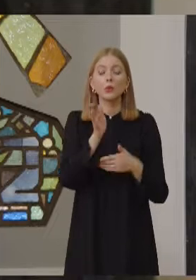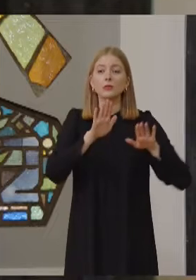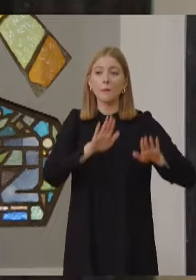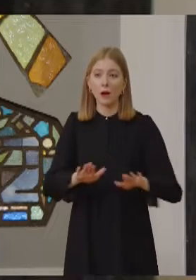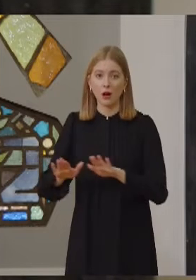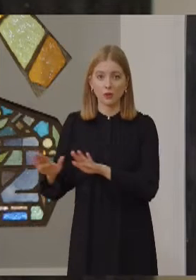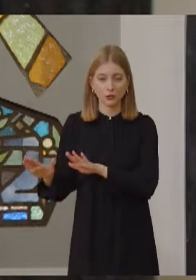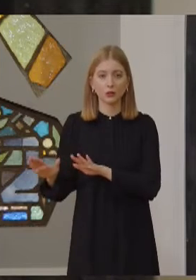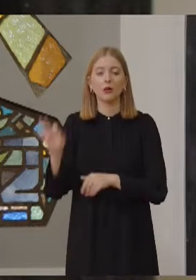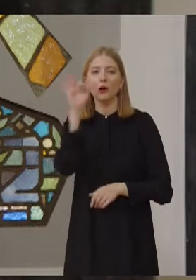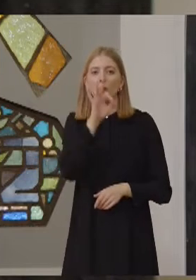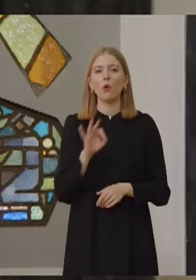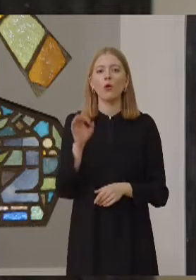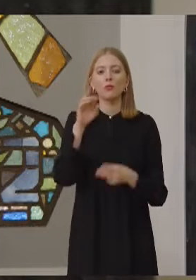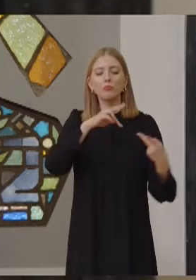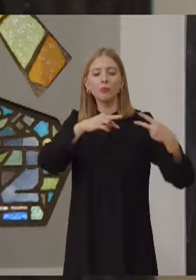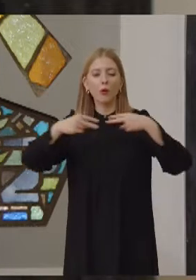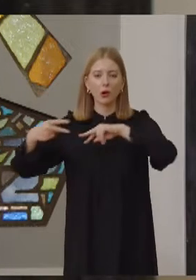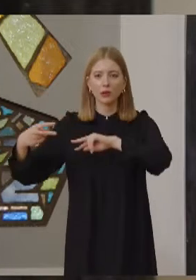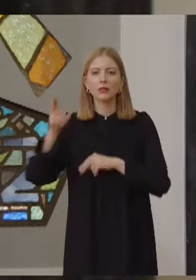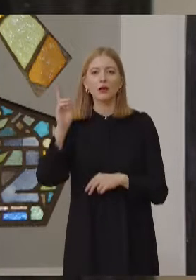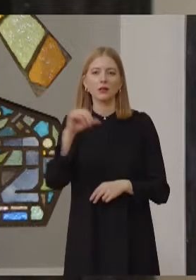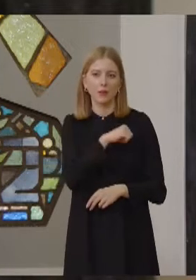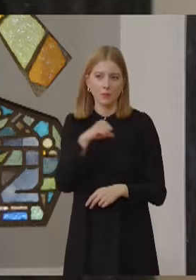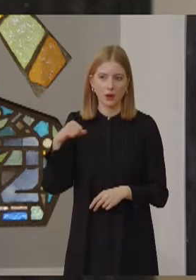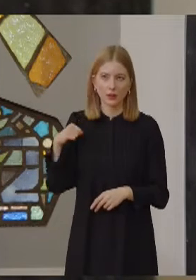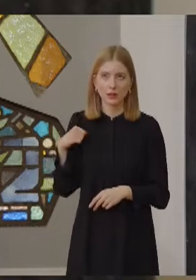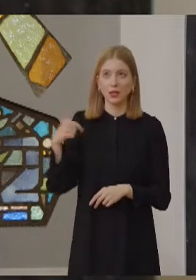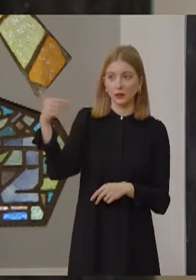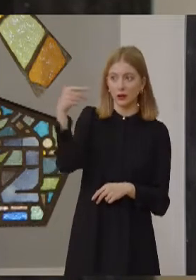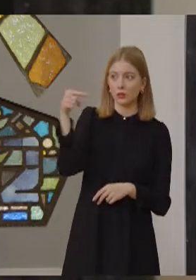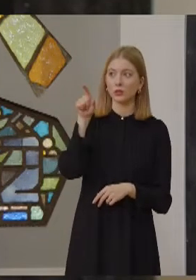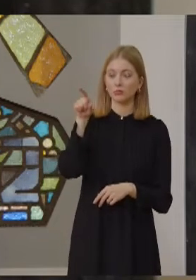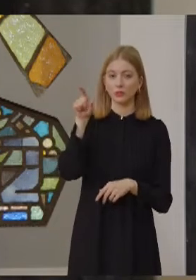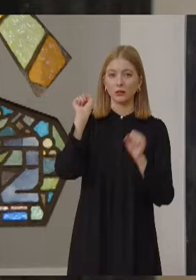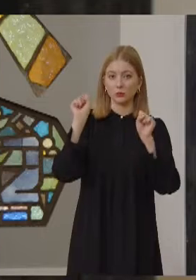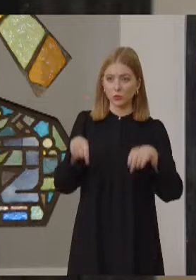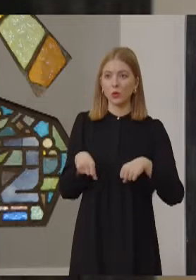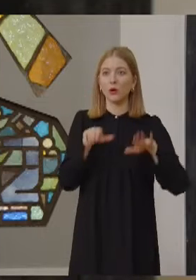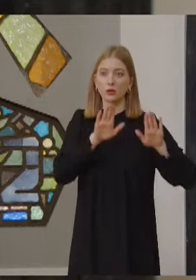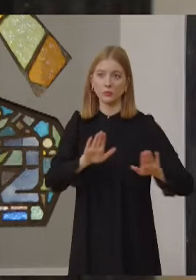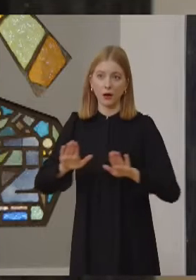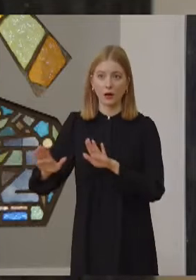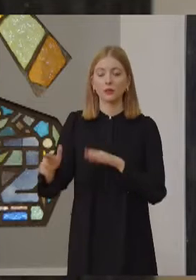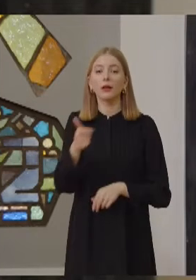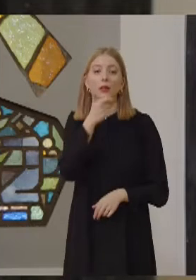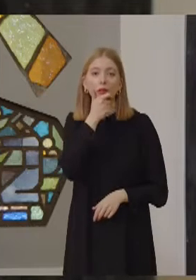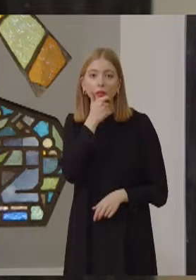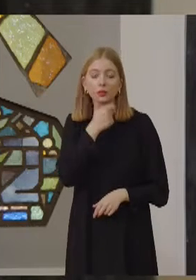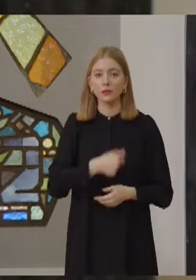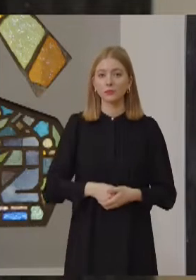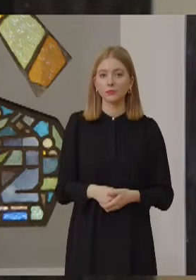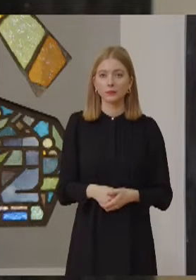because we are going to open the exhibition You Make the Change on the third floor,